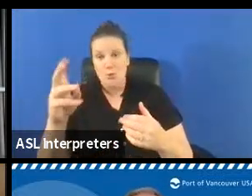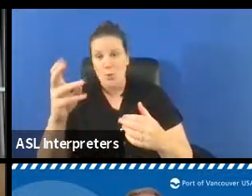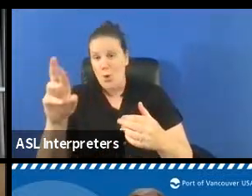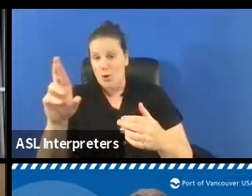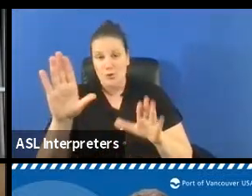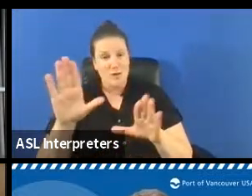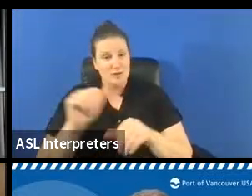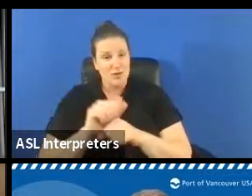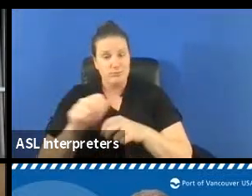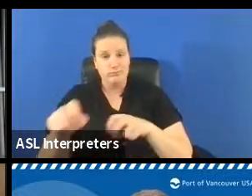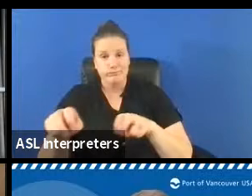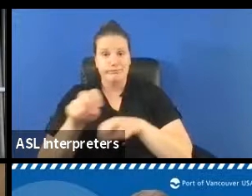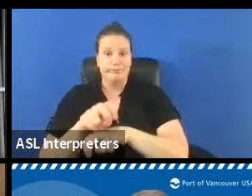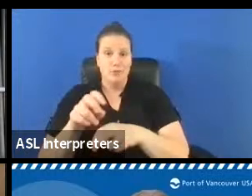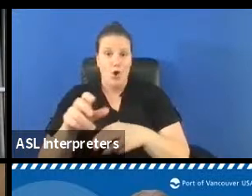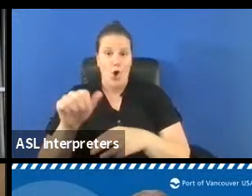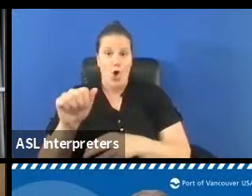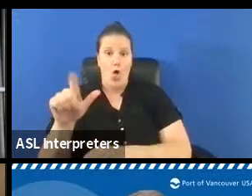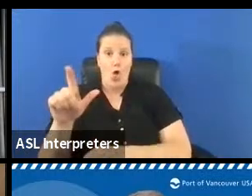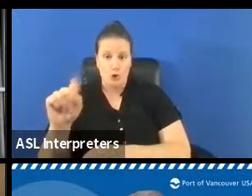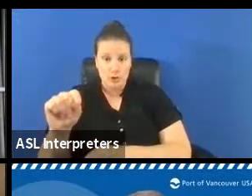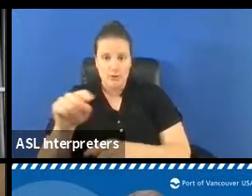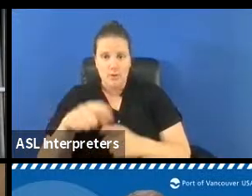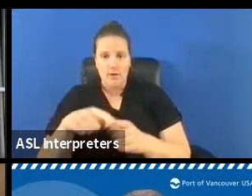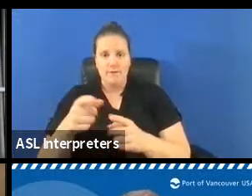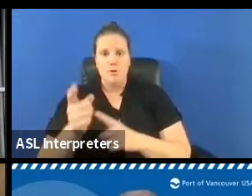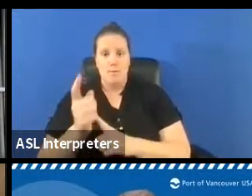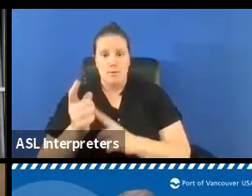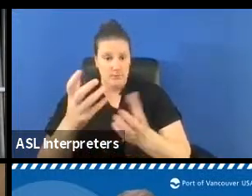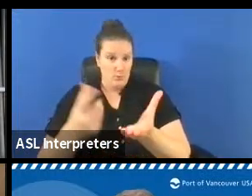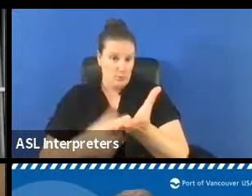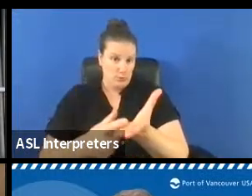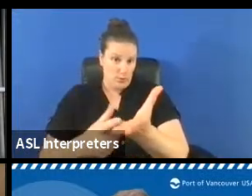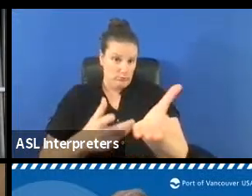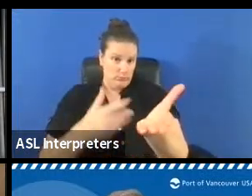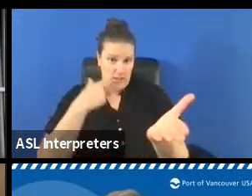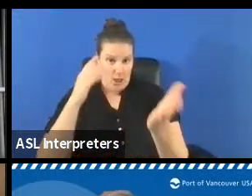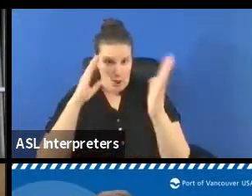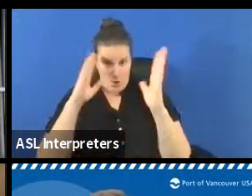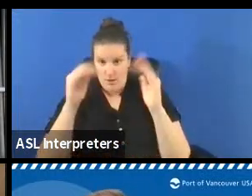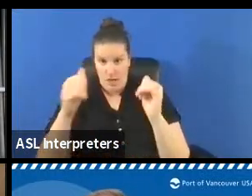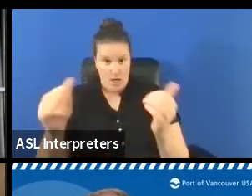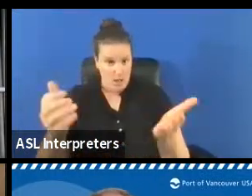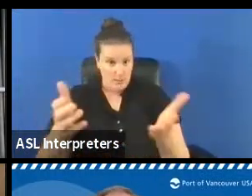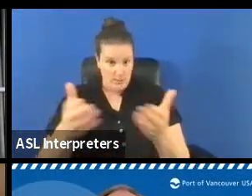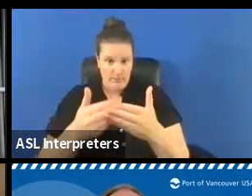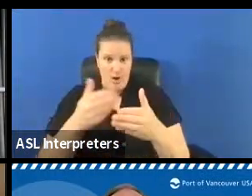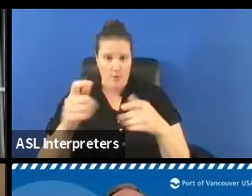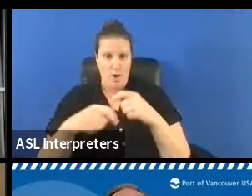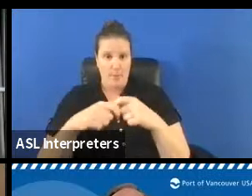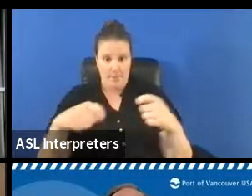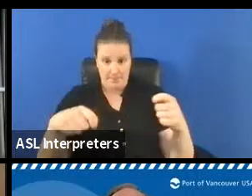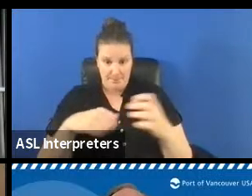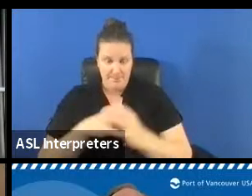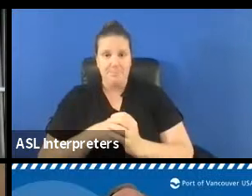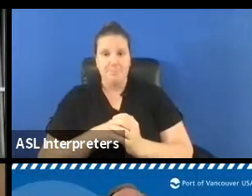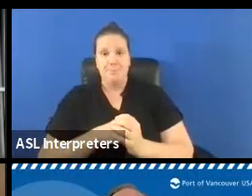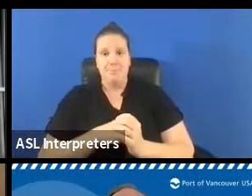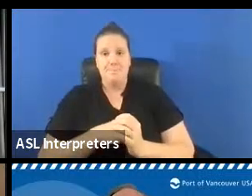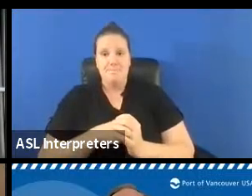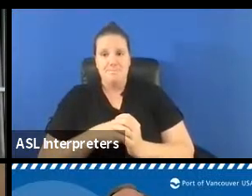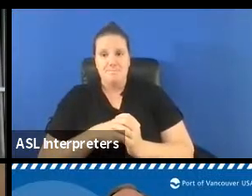job sitting in as your alternate, and just wanted to give you a moment if you wanted to speak or say hello or anything else before I do wrap up.